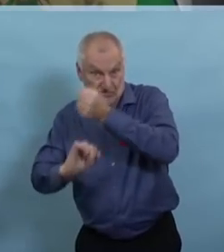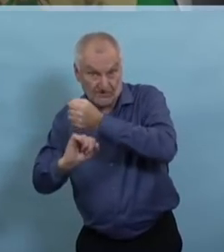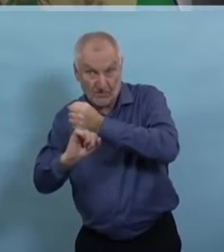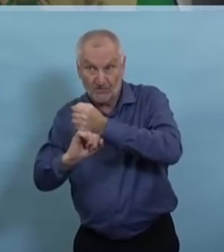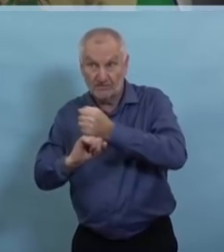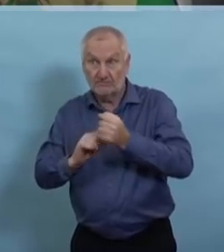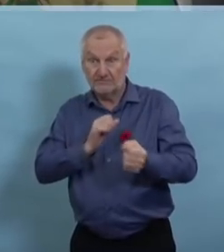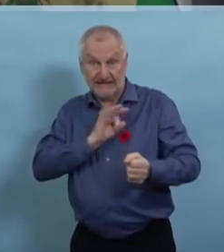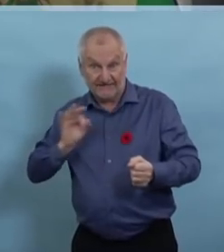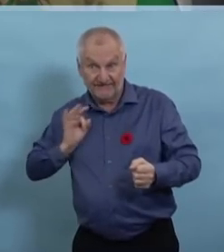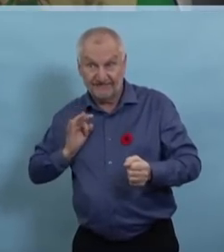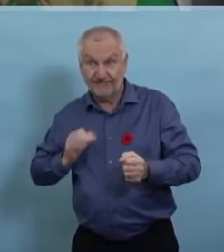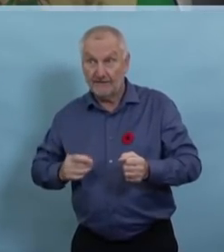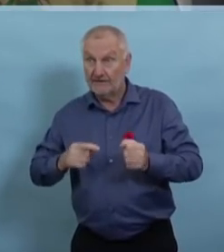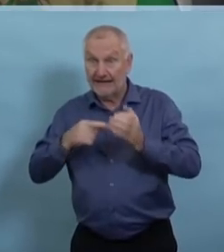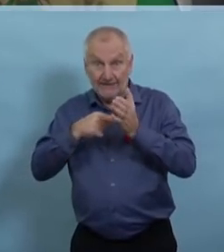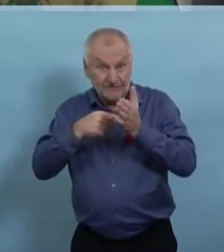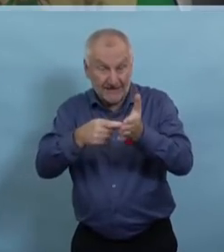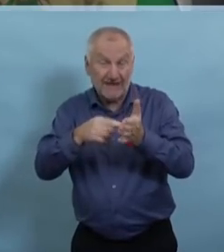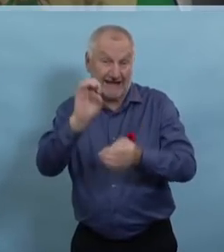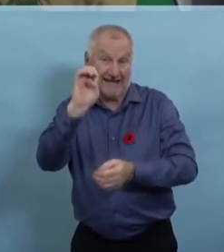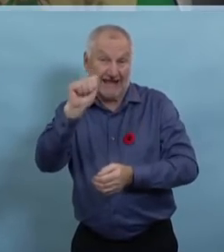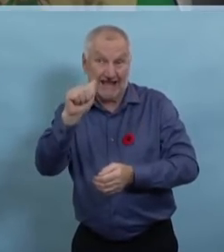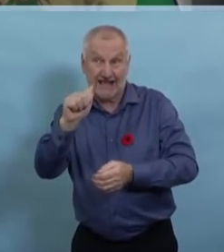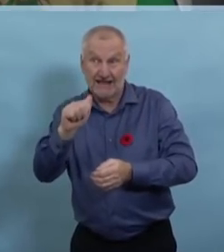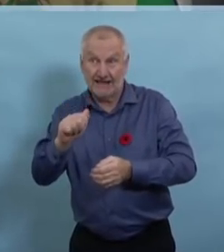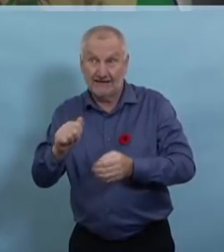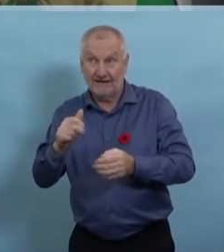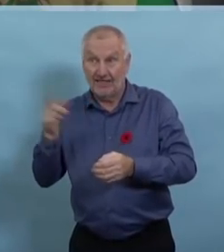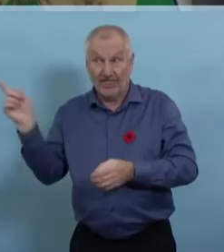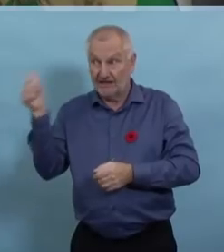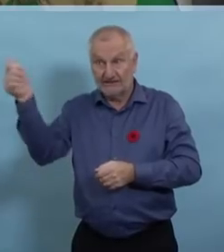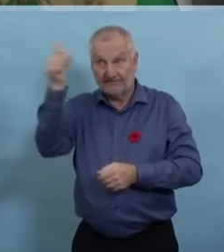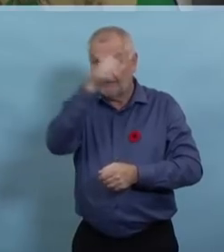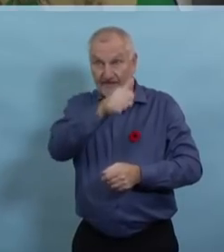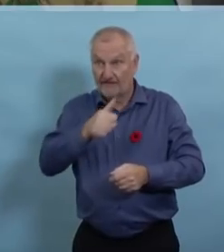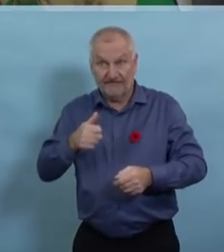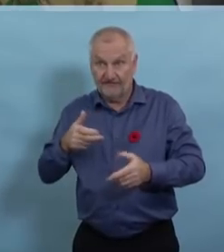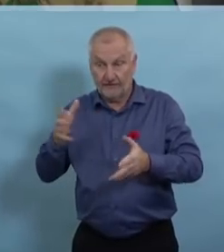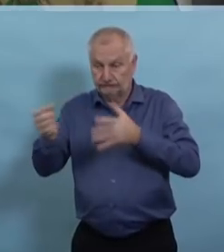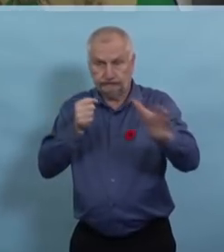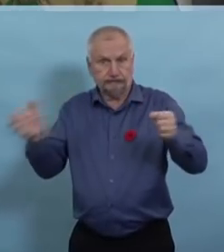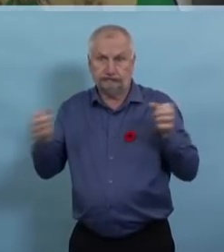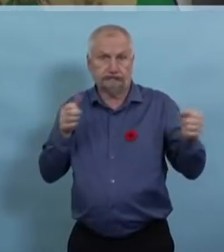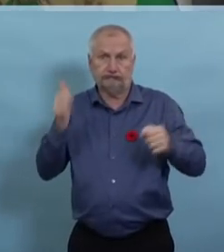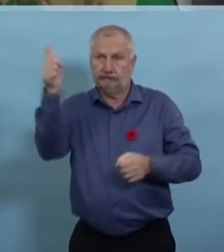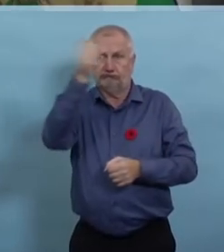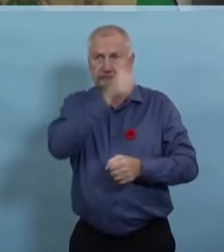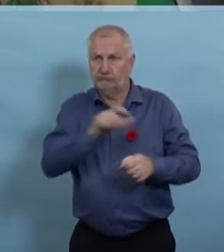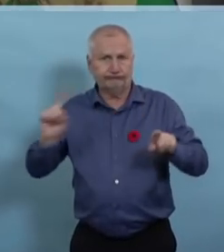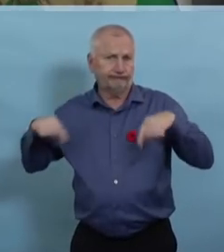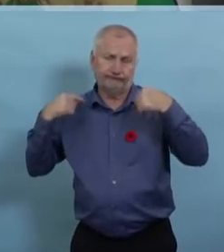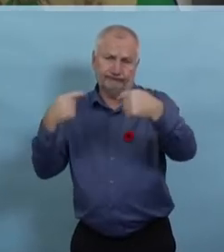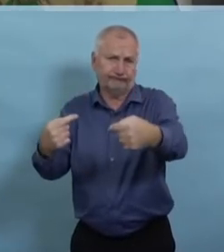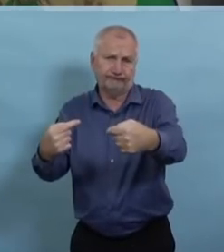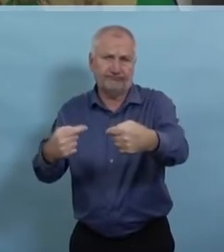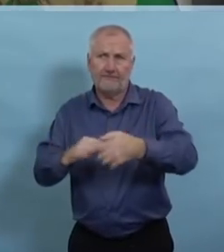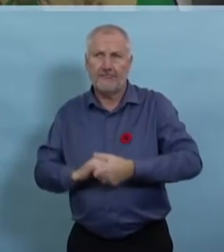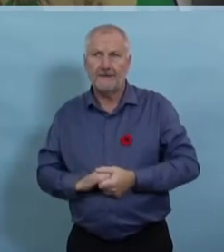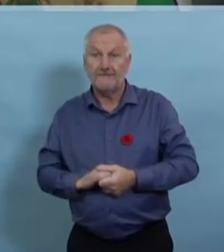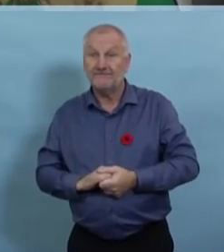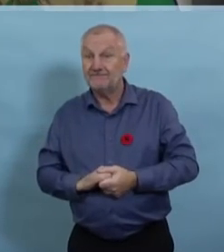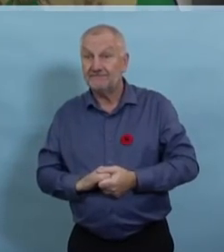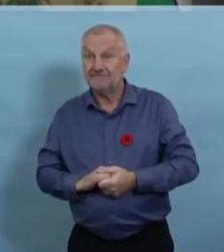know, had the ability to go and do that hiring before. They have already been doing that, and then how they operationalize